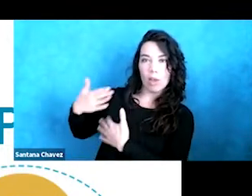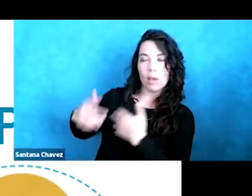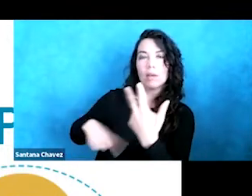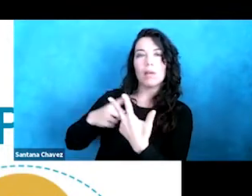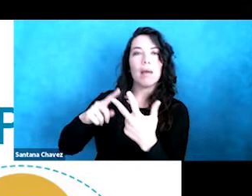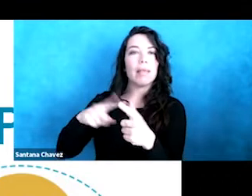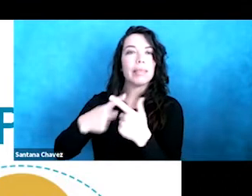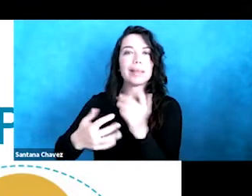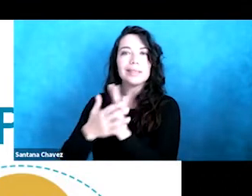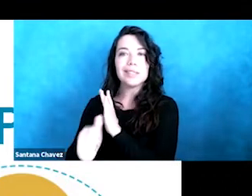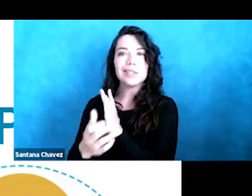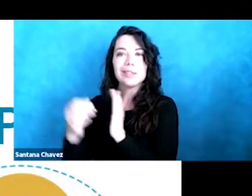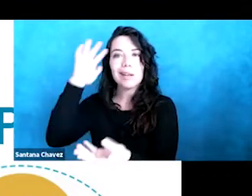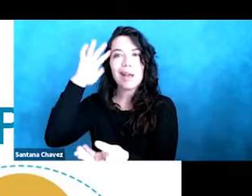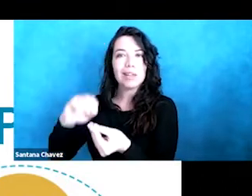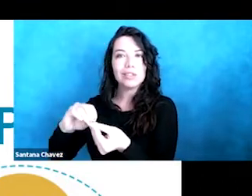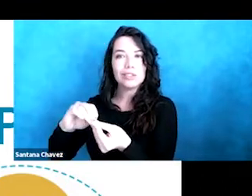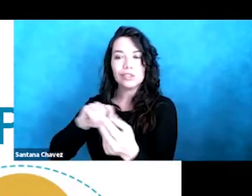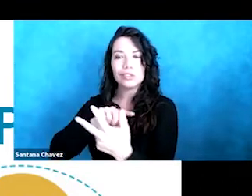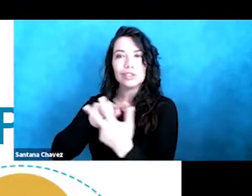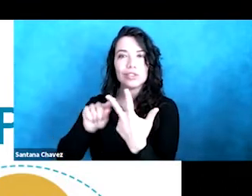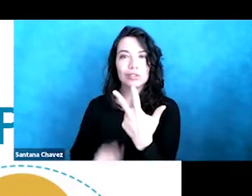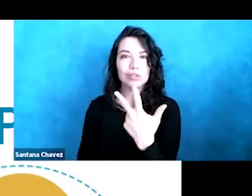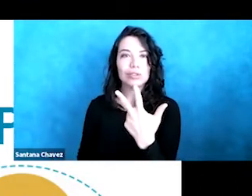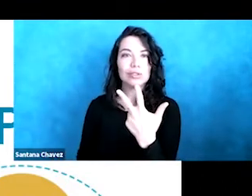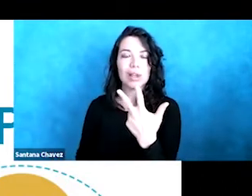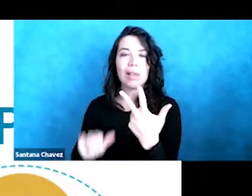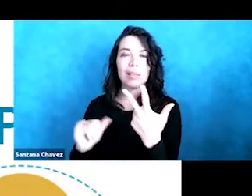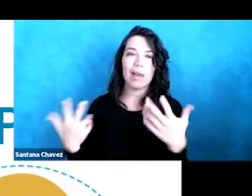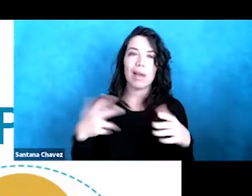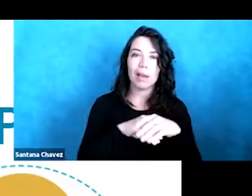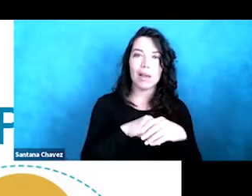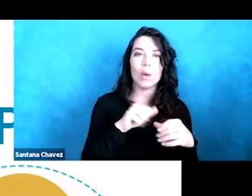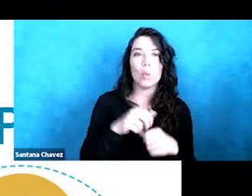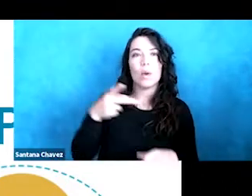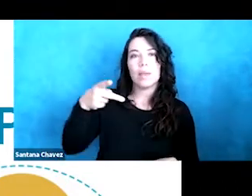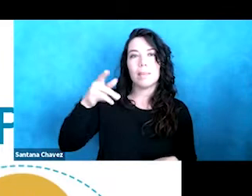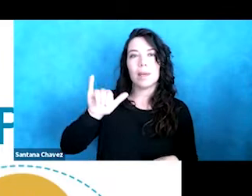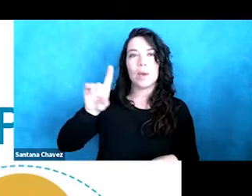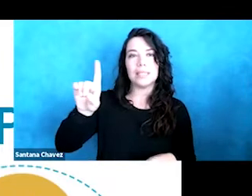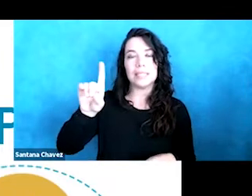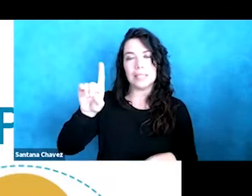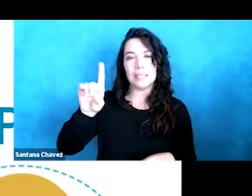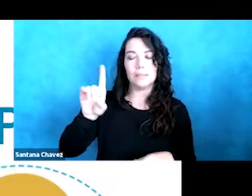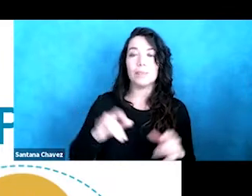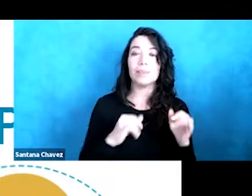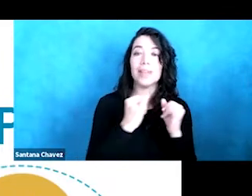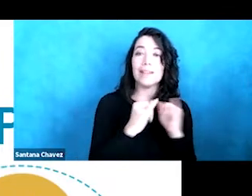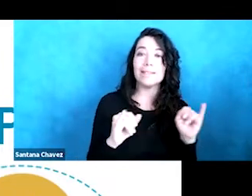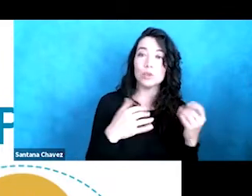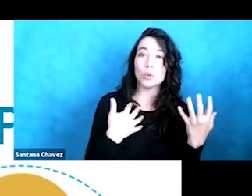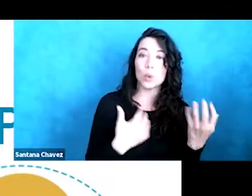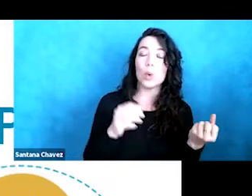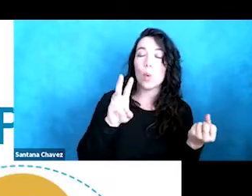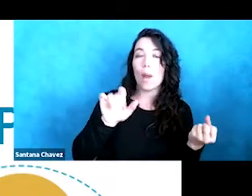link into the positive youth development domains in the following way. So individual well-being includes positive thoughts